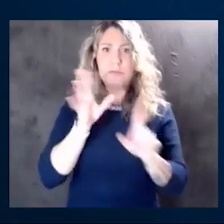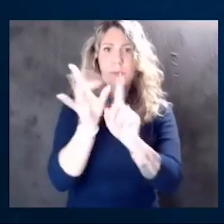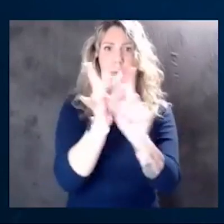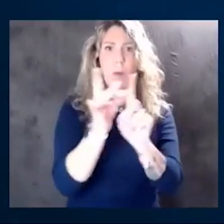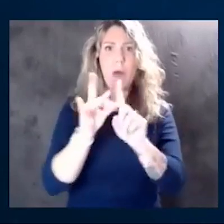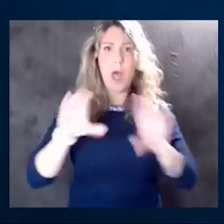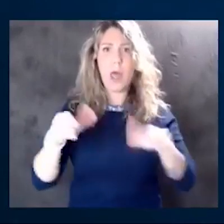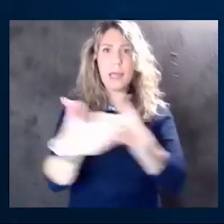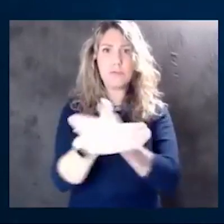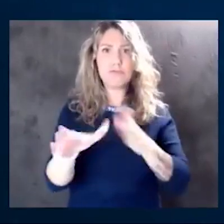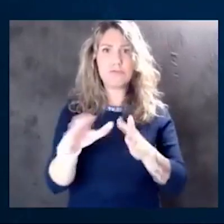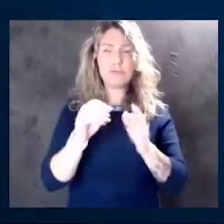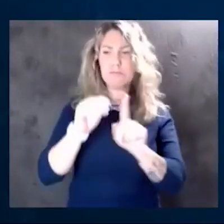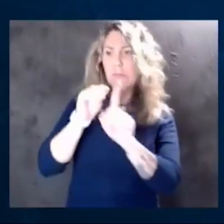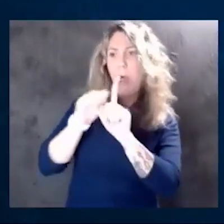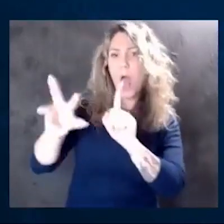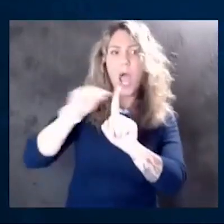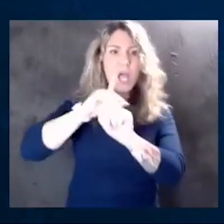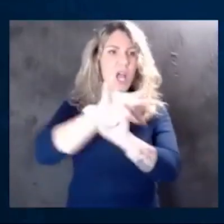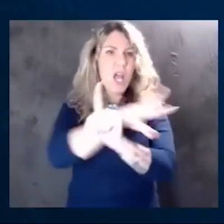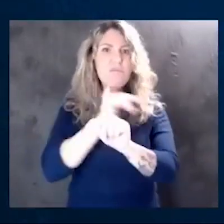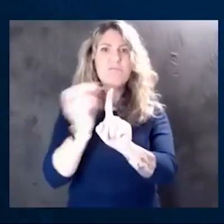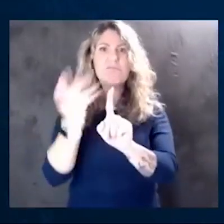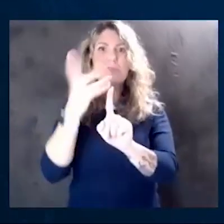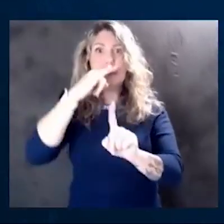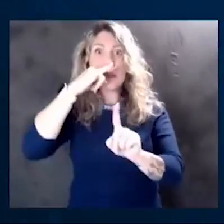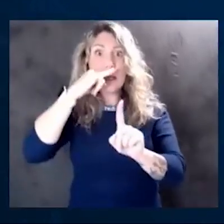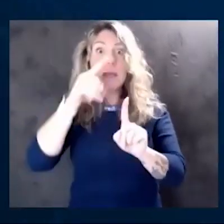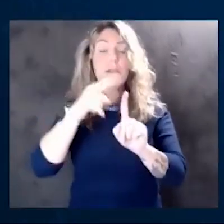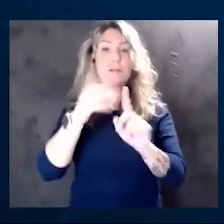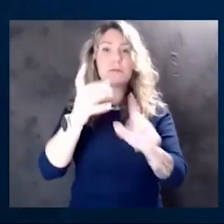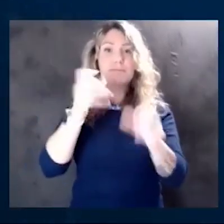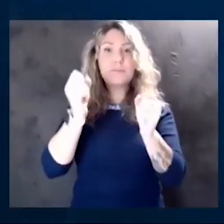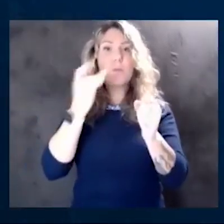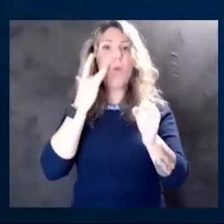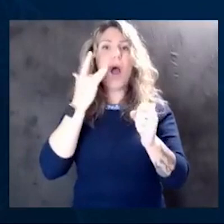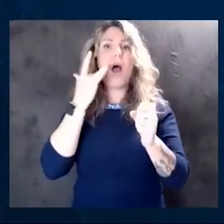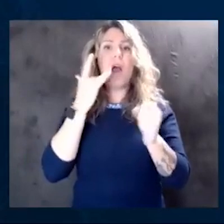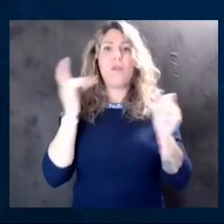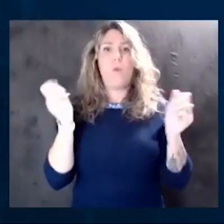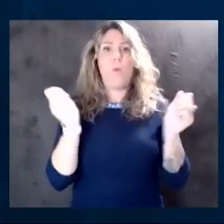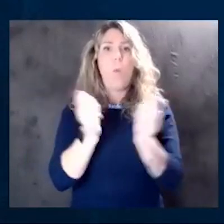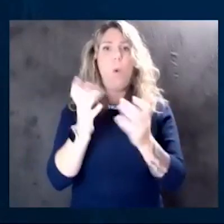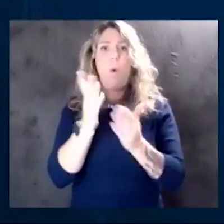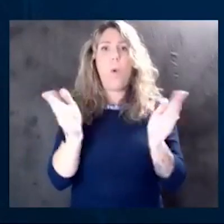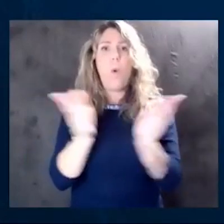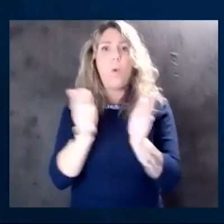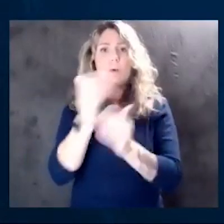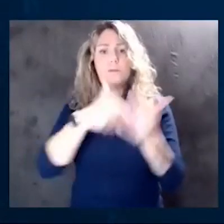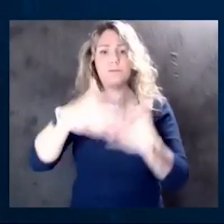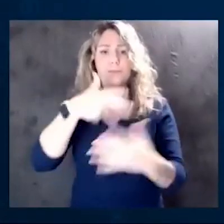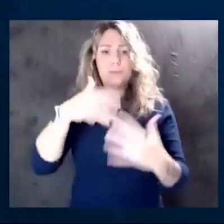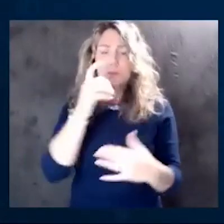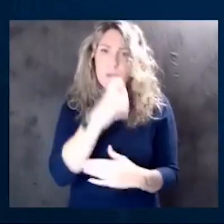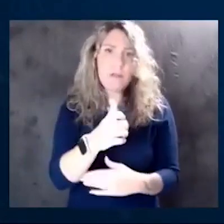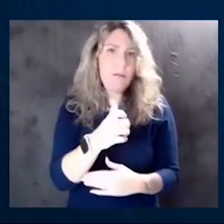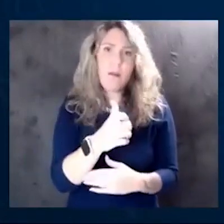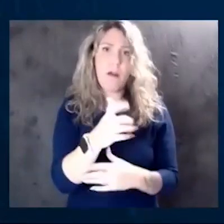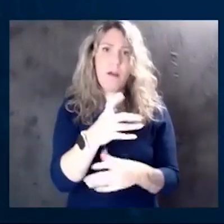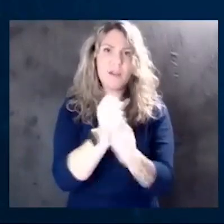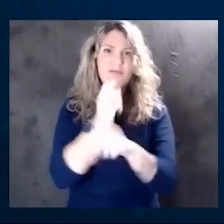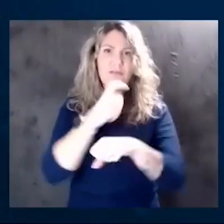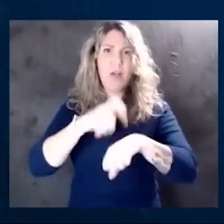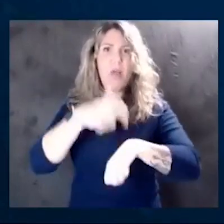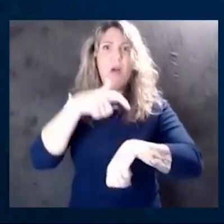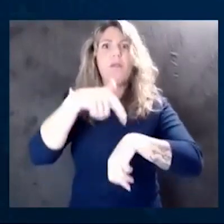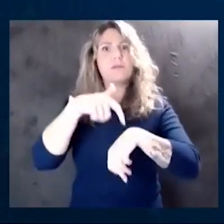a whole bunch of kids really rapidly because they're in close contact, and it doesn't take very long. And that's what this graphic does. You can see where the original